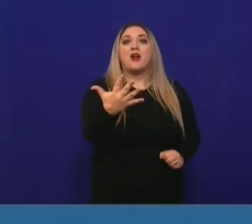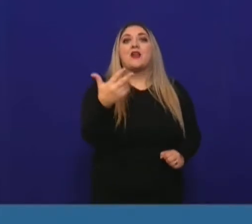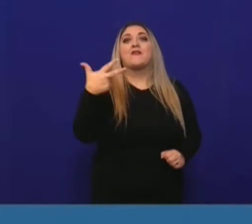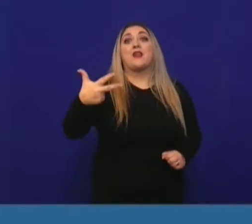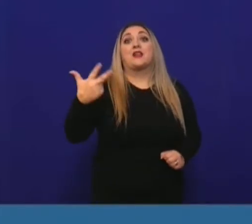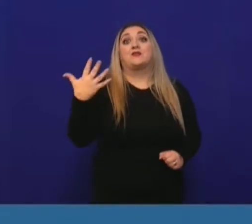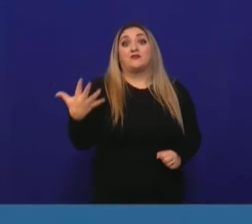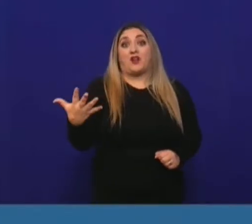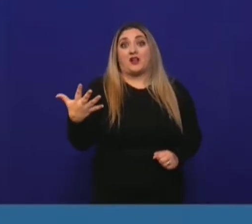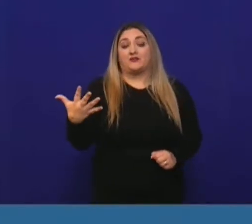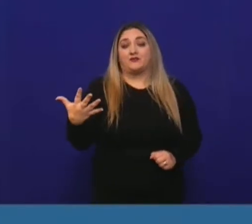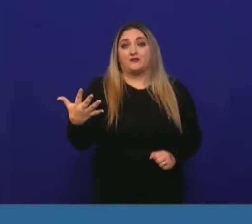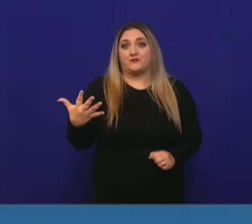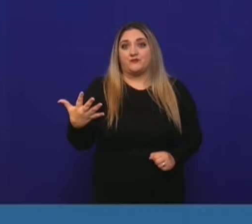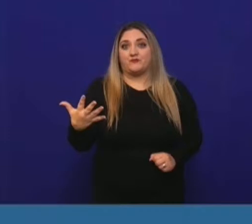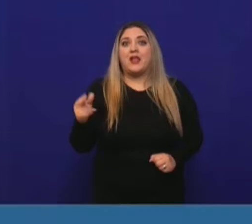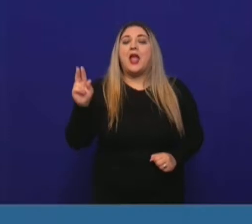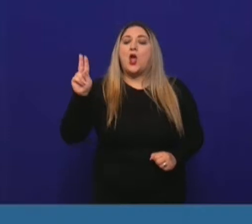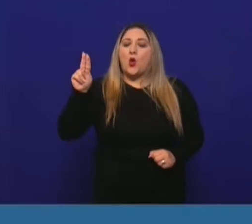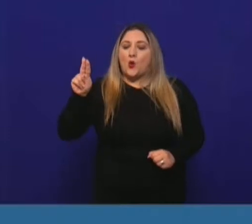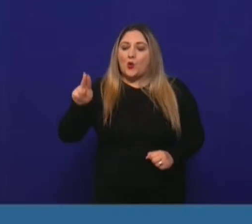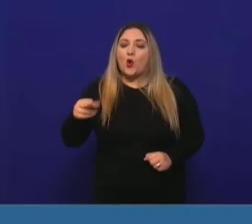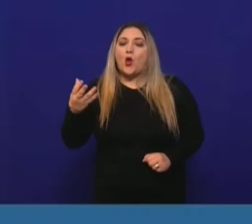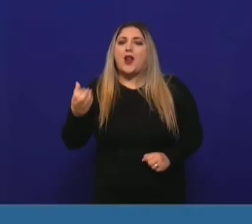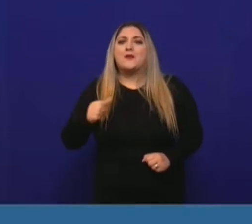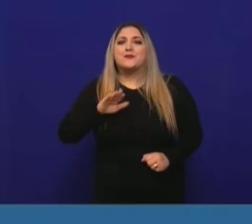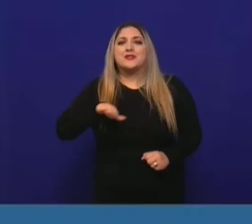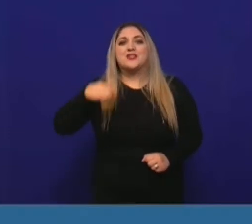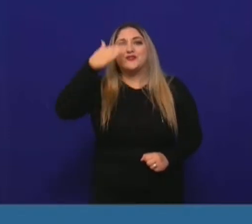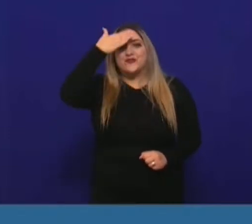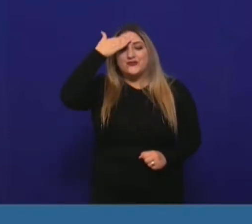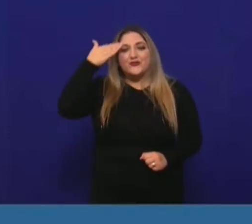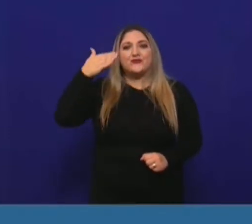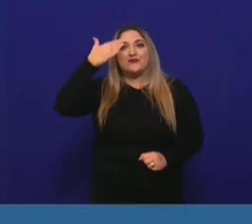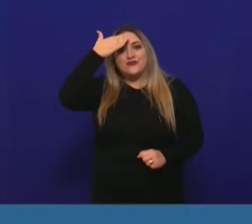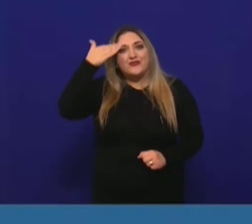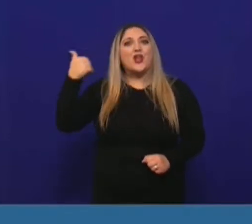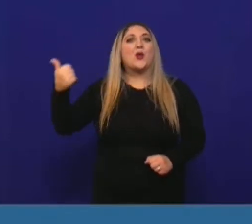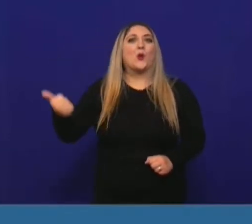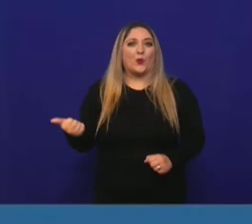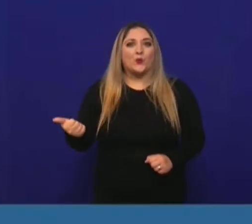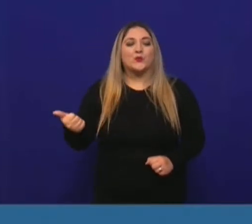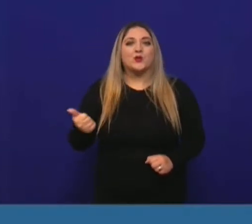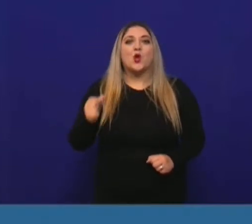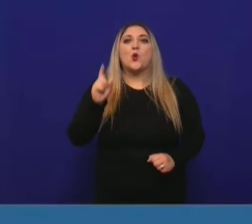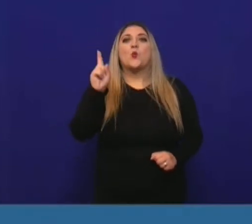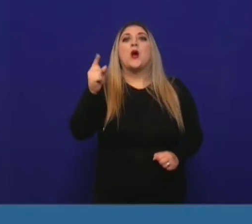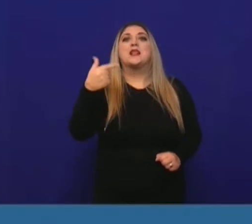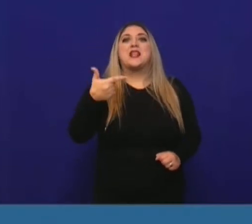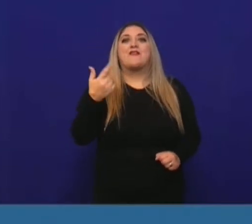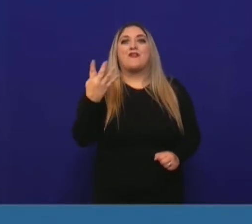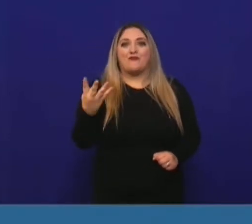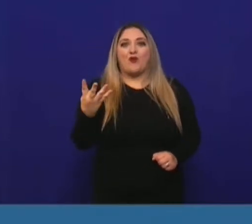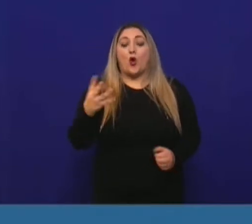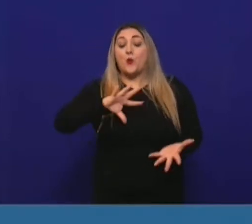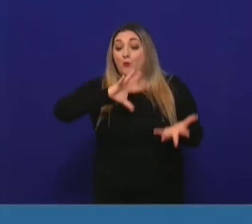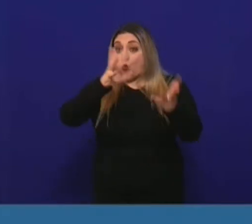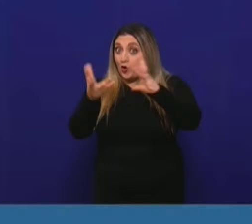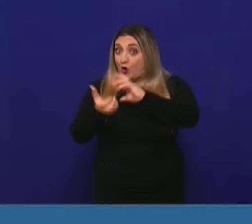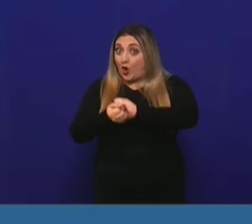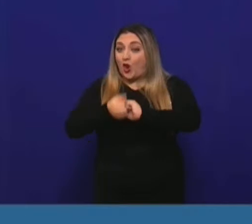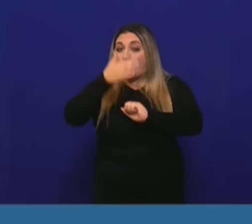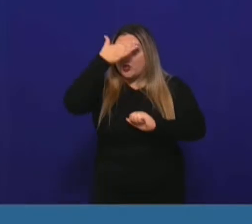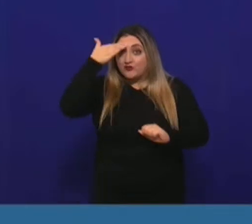17,585 cases. Kellna wkoll numru ta' nies li fiequ, infatti kellna 174 recoveries u allura t-total ta' recoveries huwa